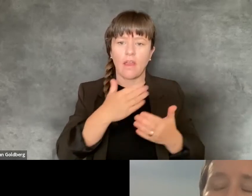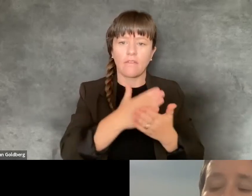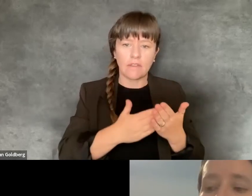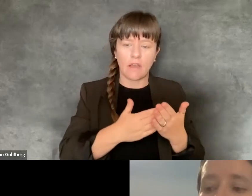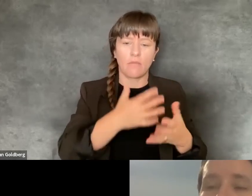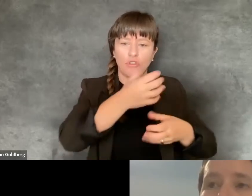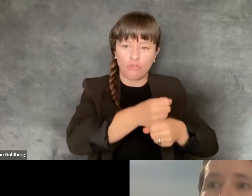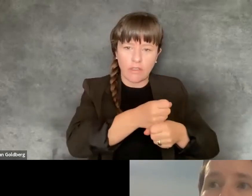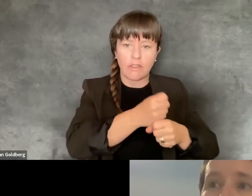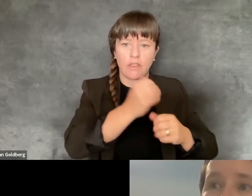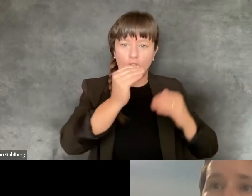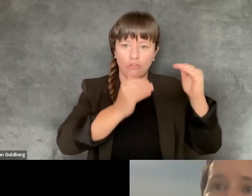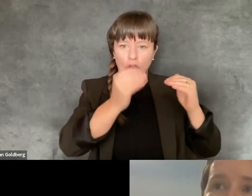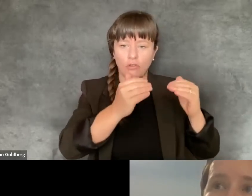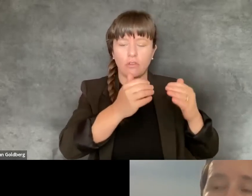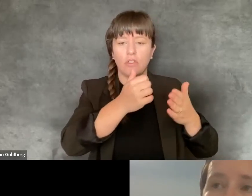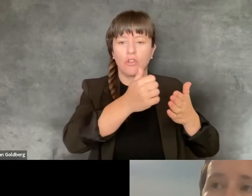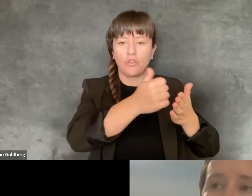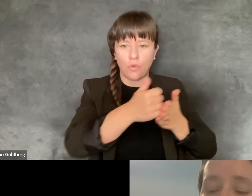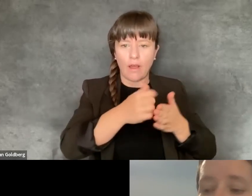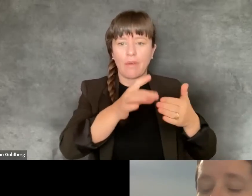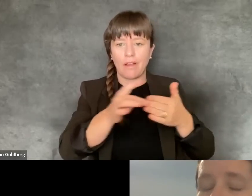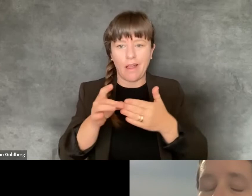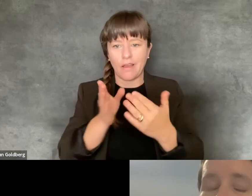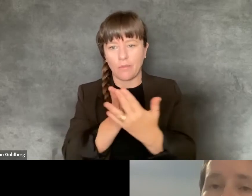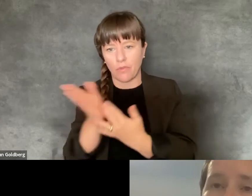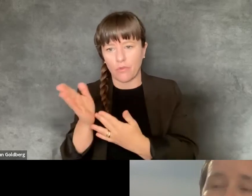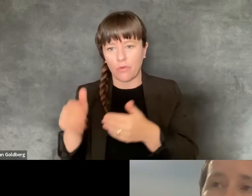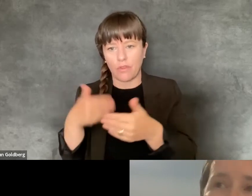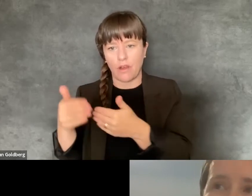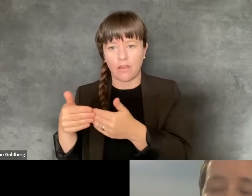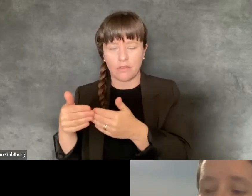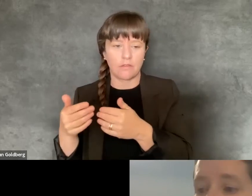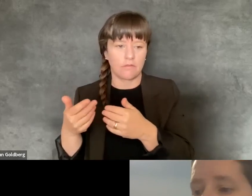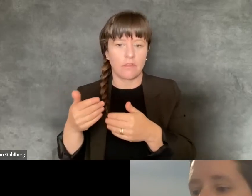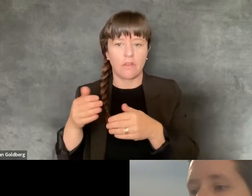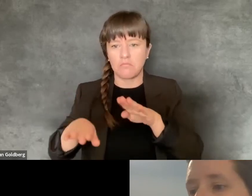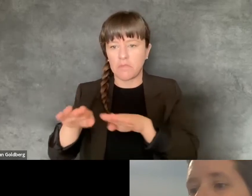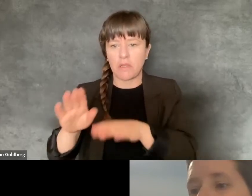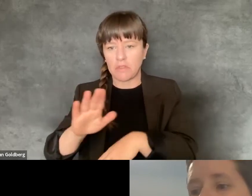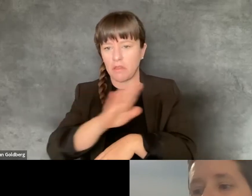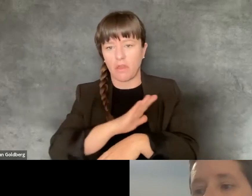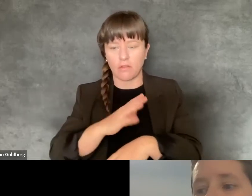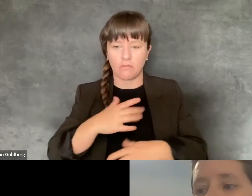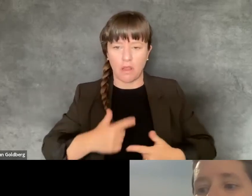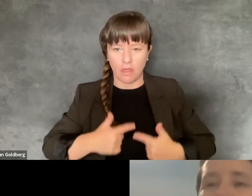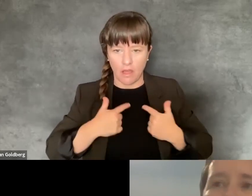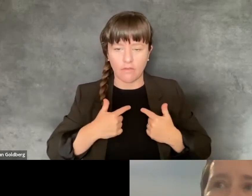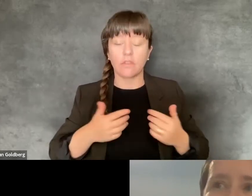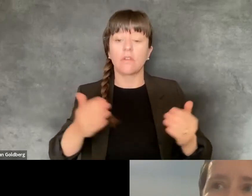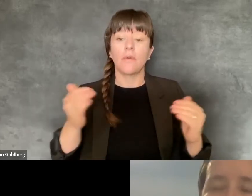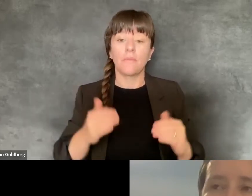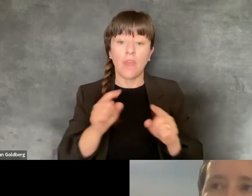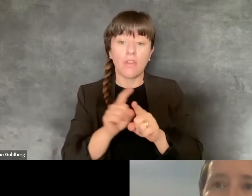help to guide them through, the next steps in their lives. And then also those